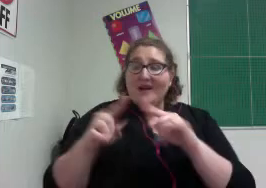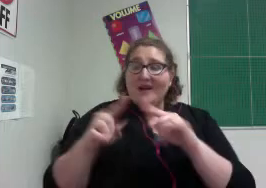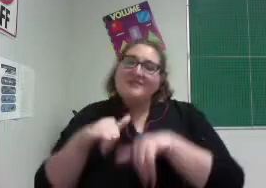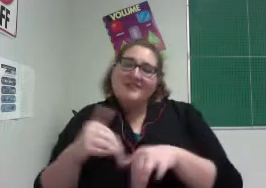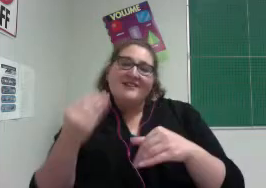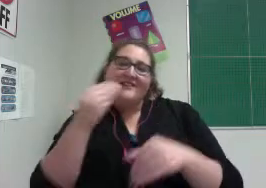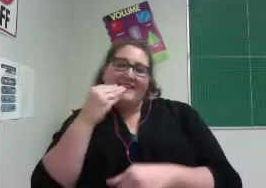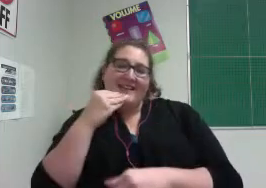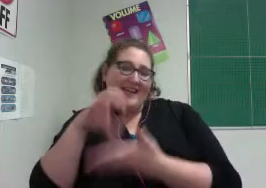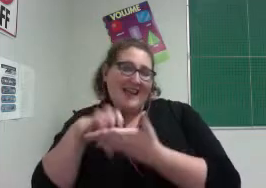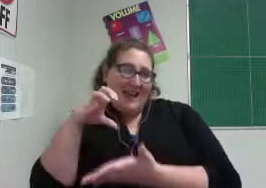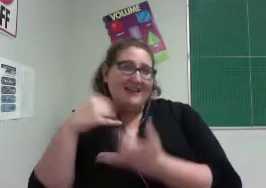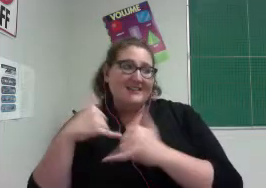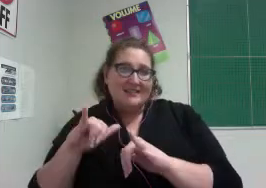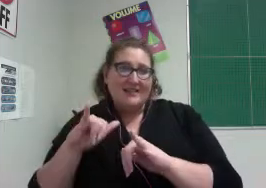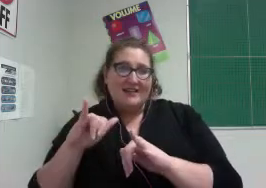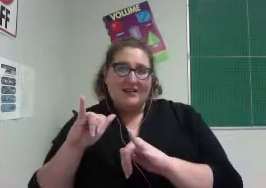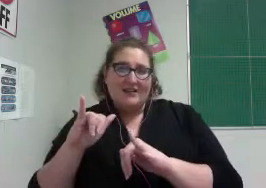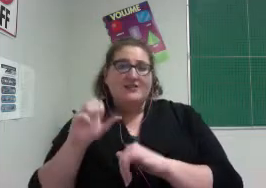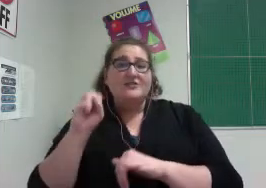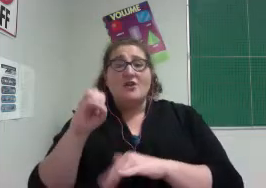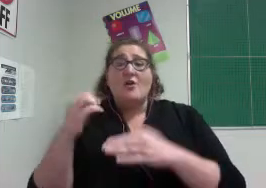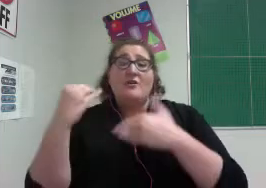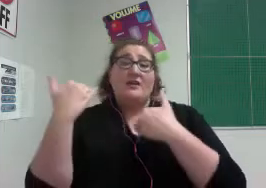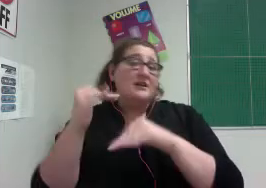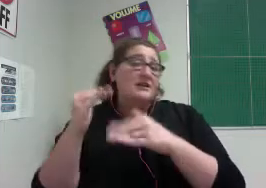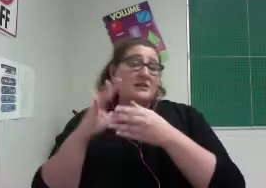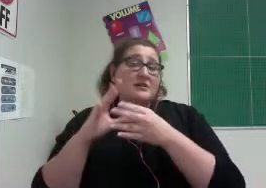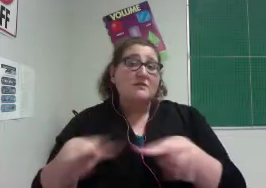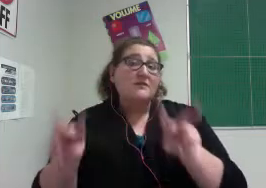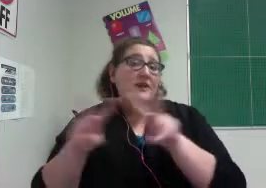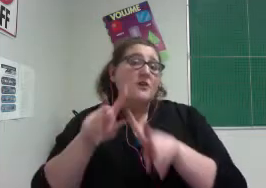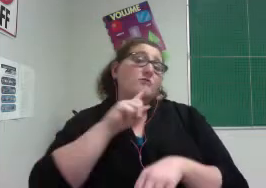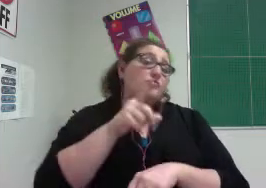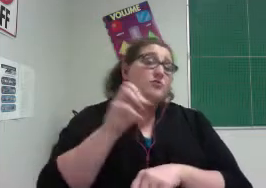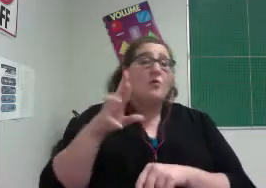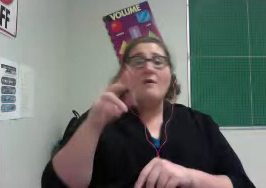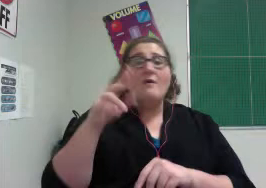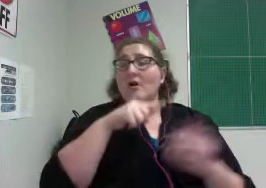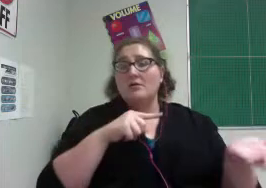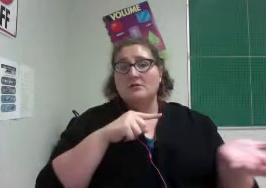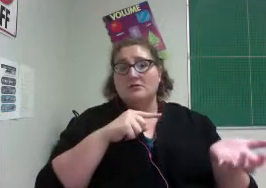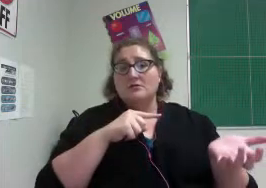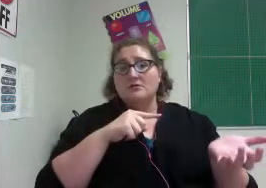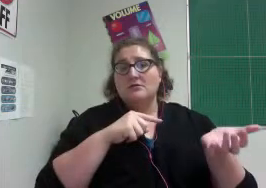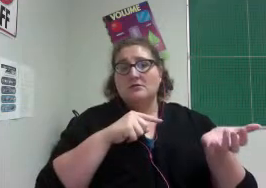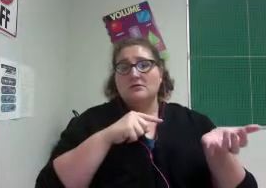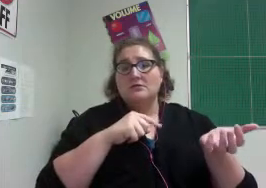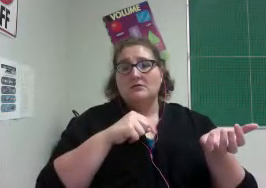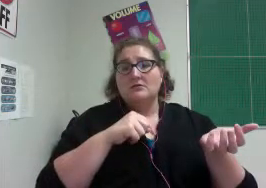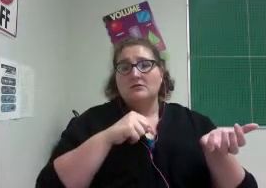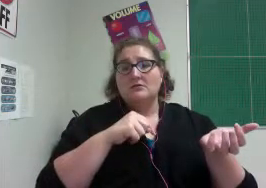birthday, but you got to eat cake. So is the conditional value true or false?